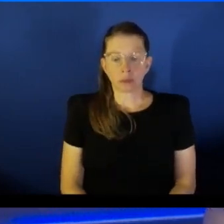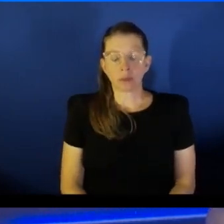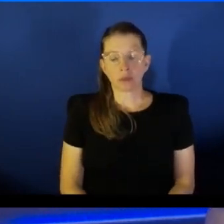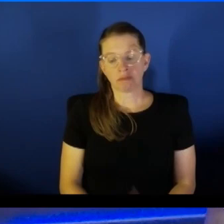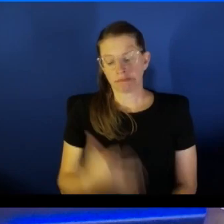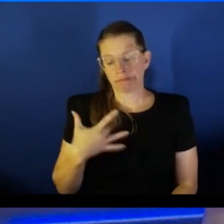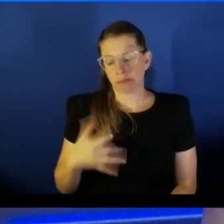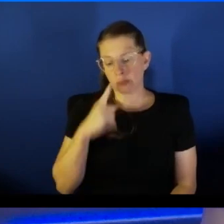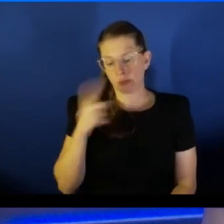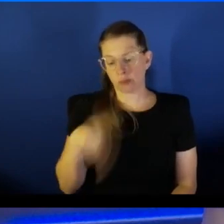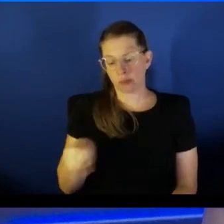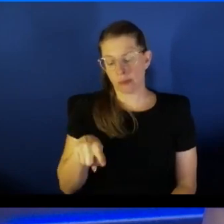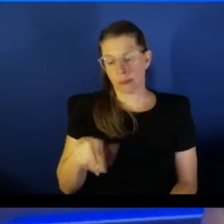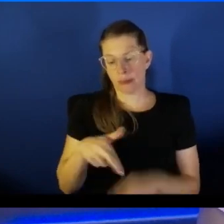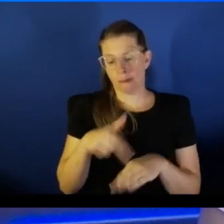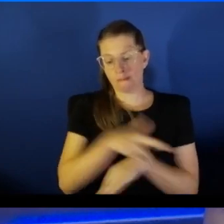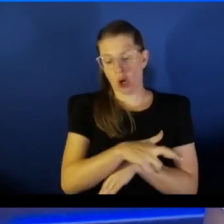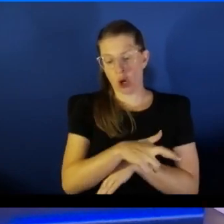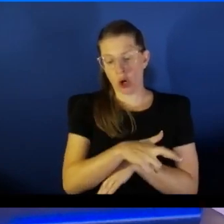to refer